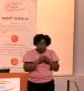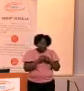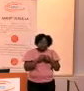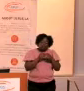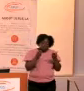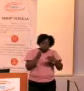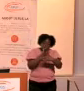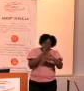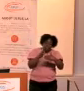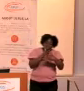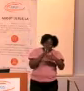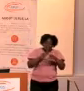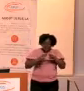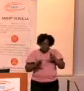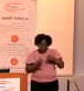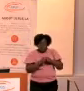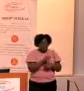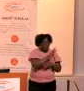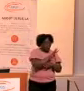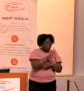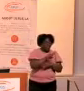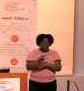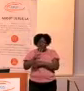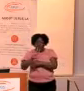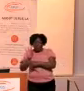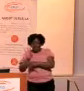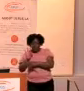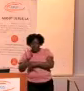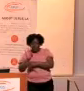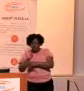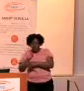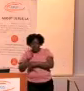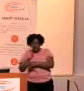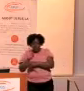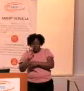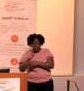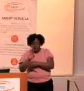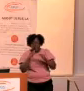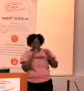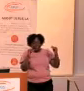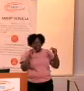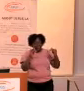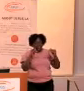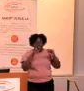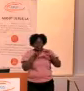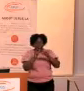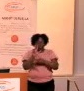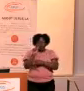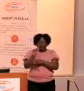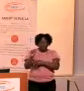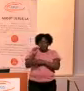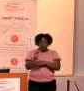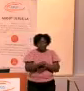decreased. 45 to 59 is stage 3A. 30